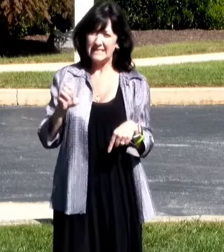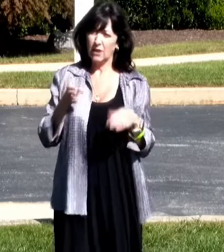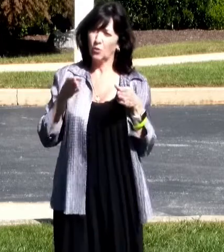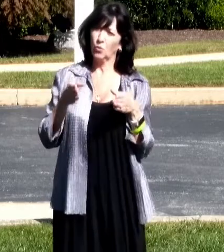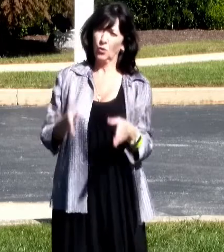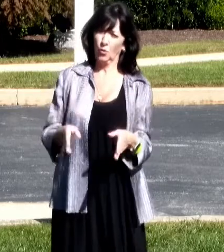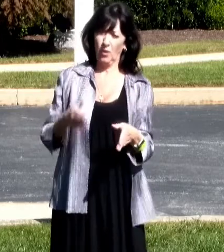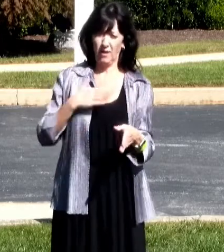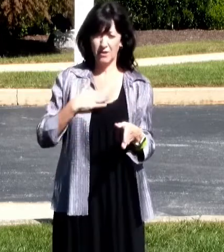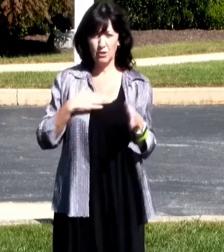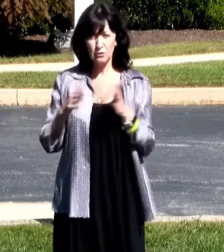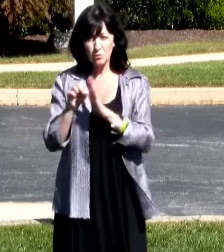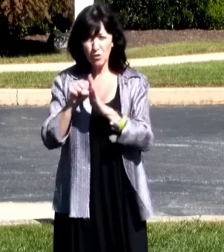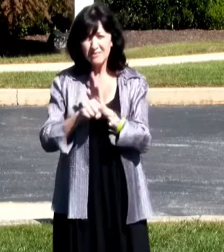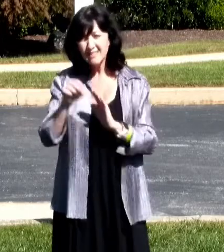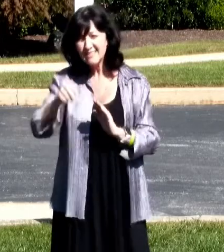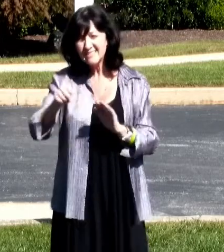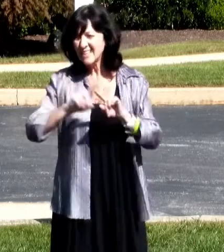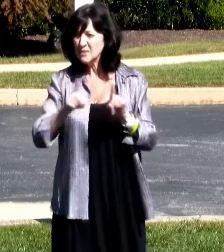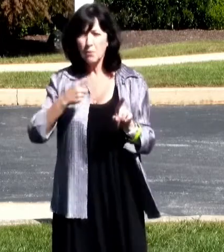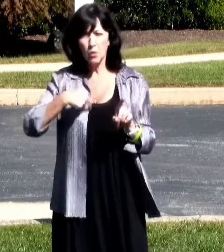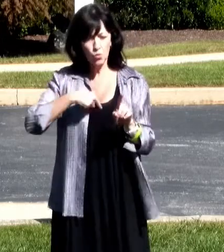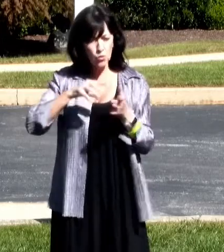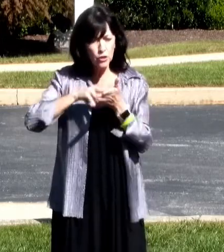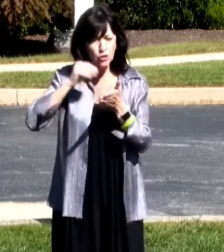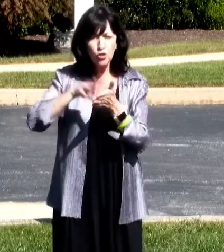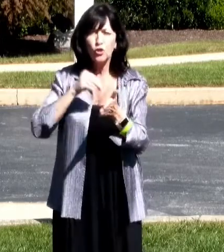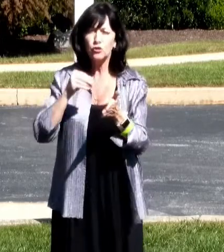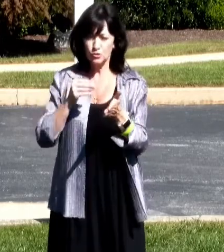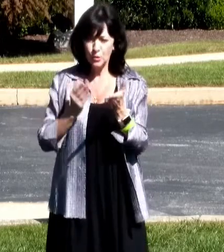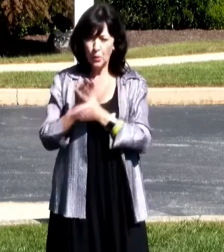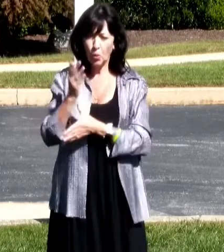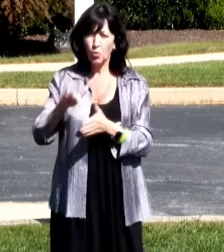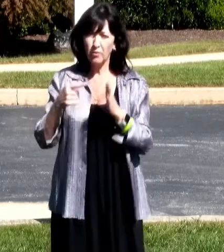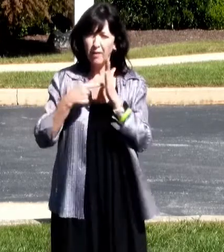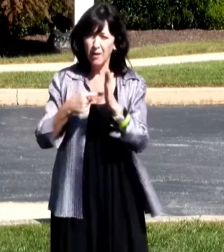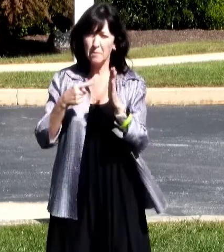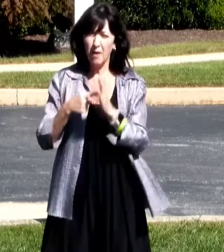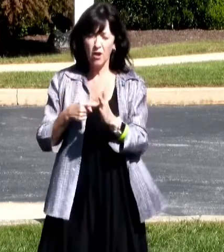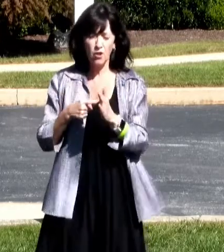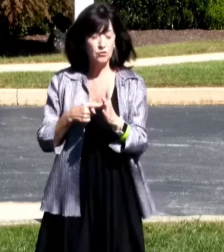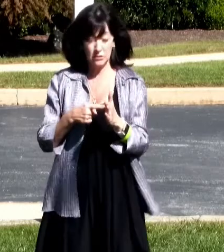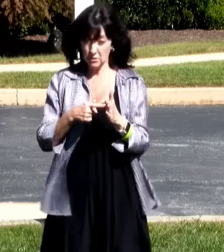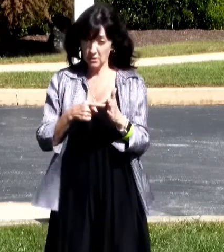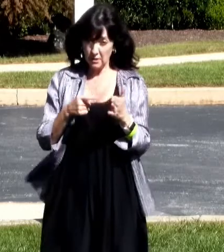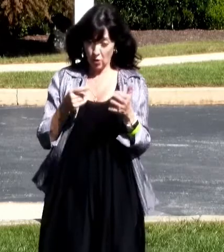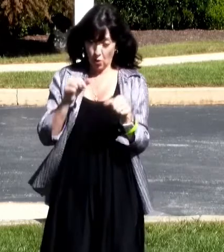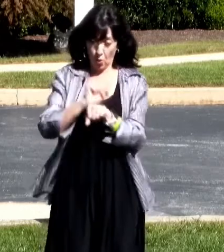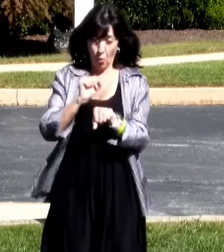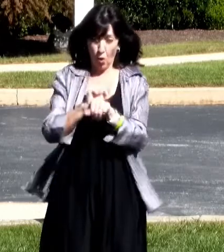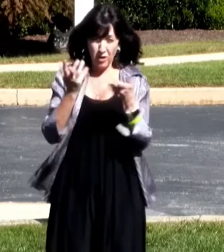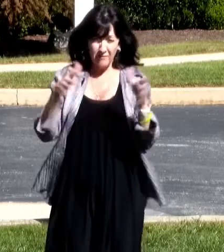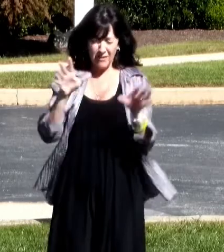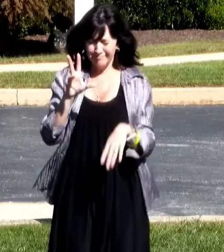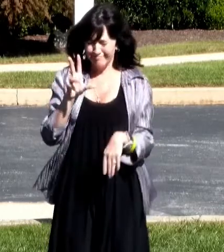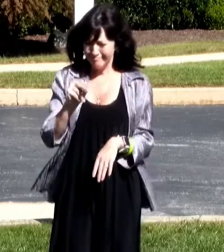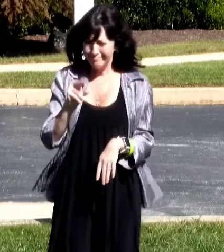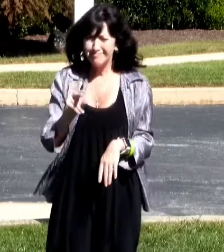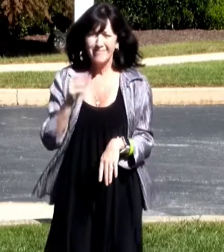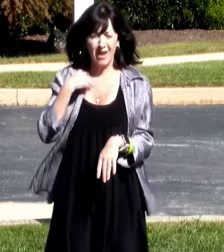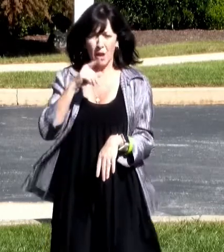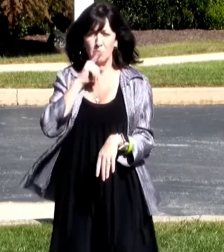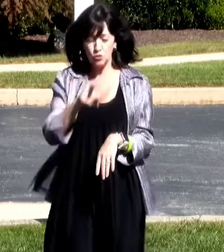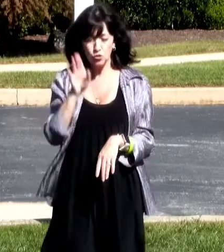Senate and House, we learn through these models, and there's a lot more to do. I am sure we're going to tweak some things. I'm sure we're going to